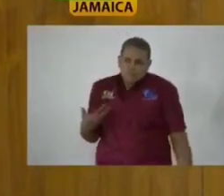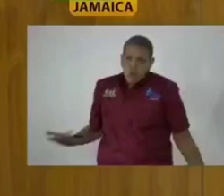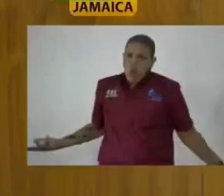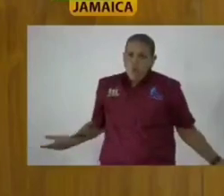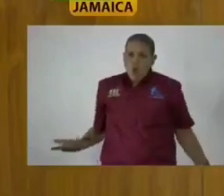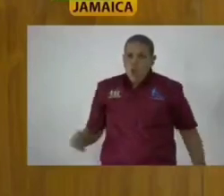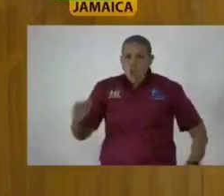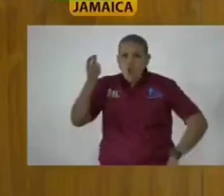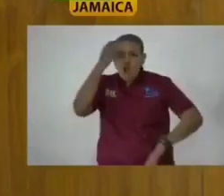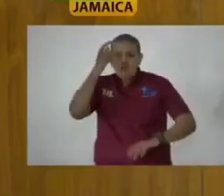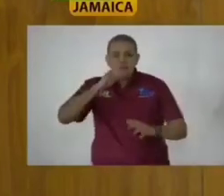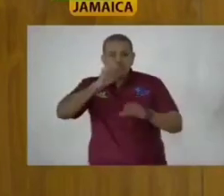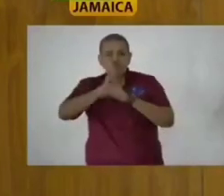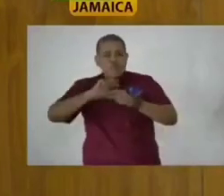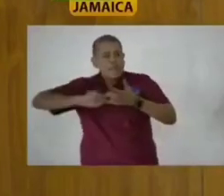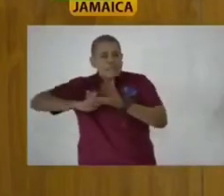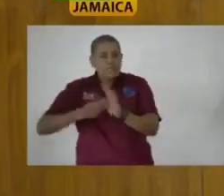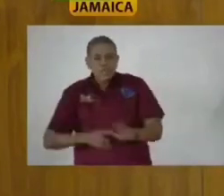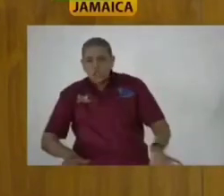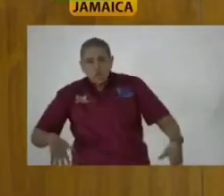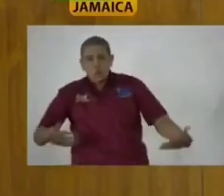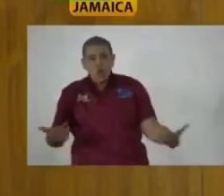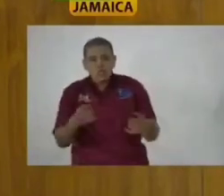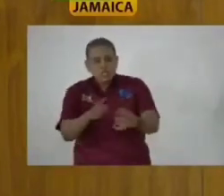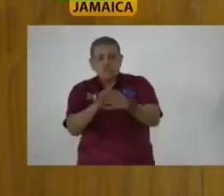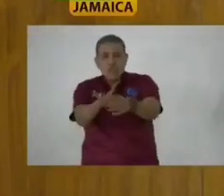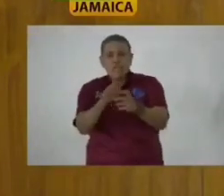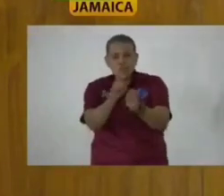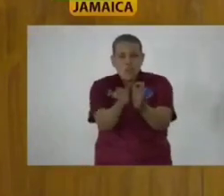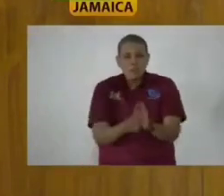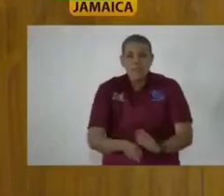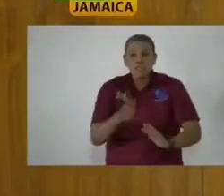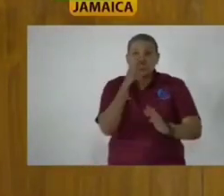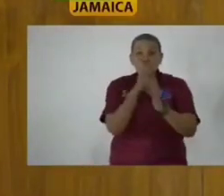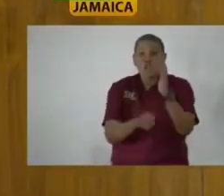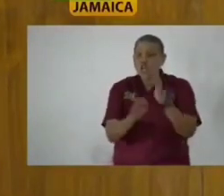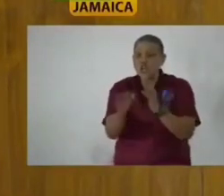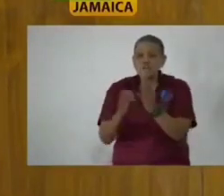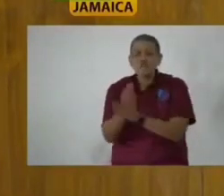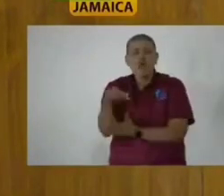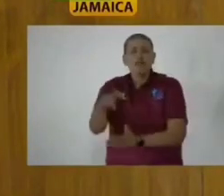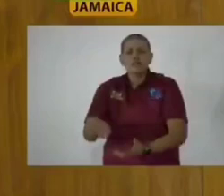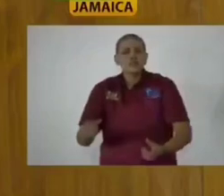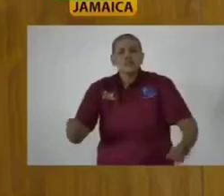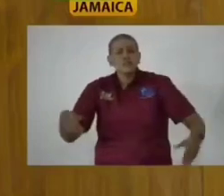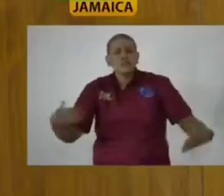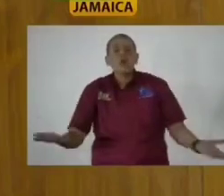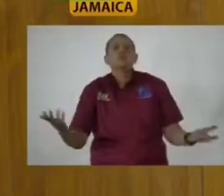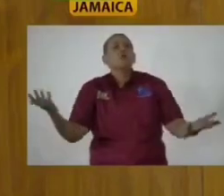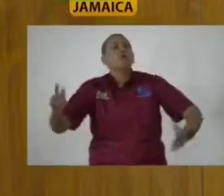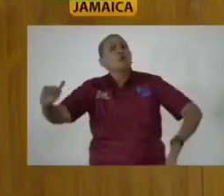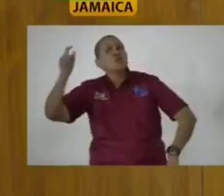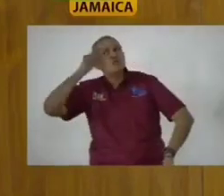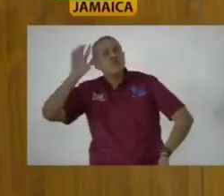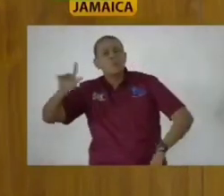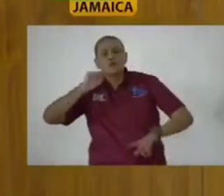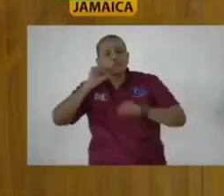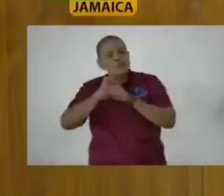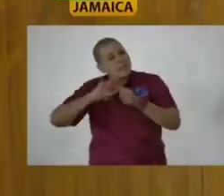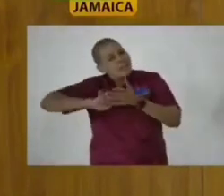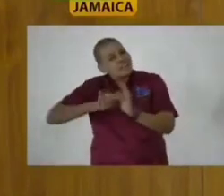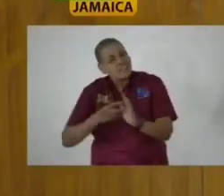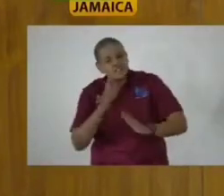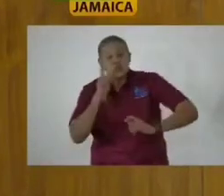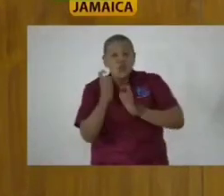the government's intention is in relation to amending the Charter of Rights and what the government's intention is in relation